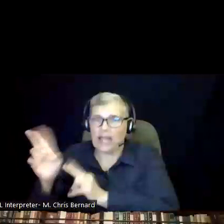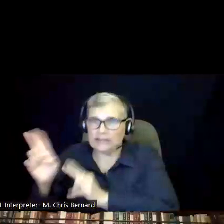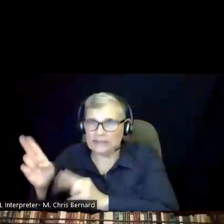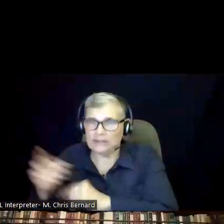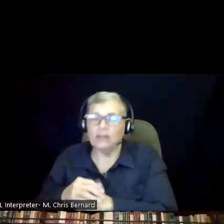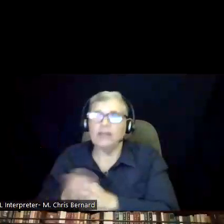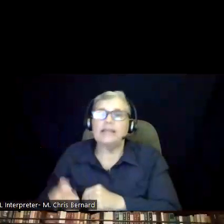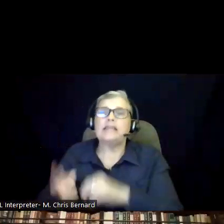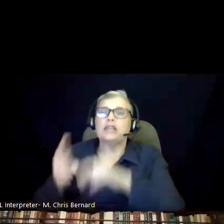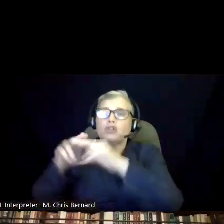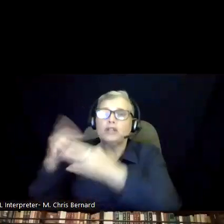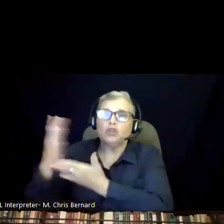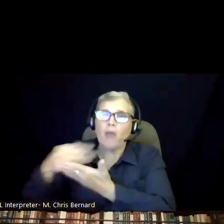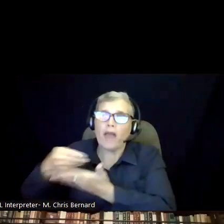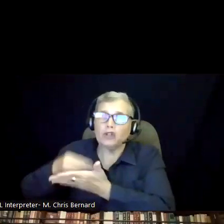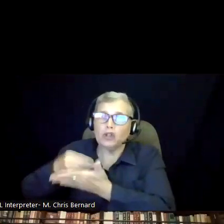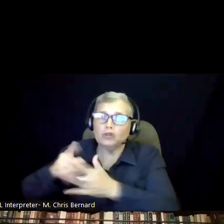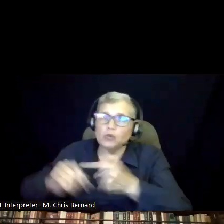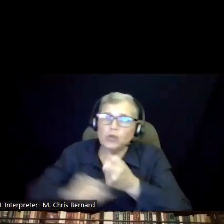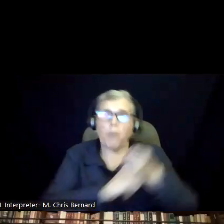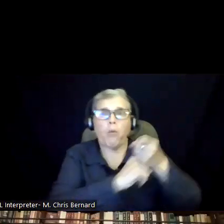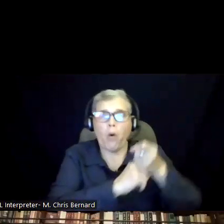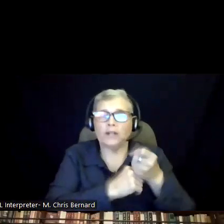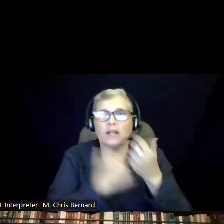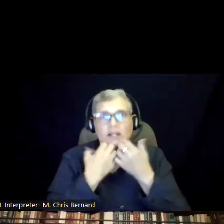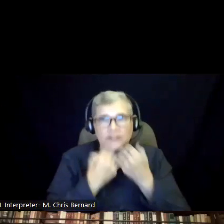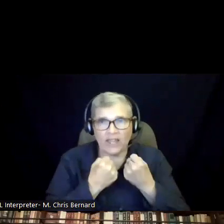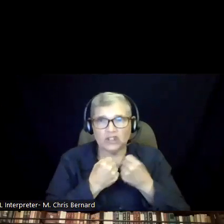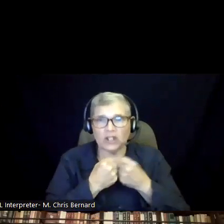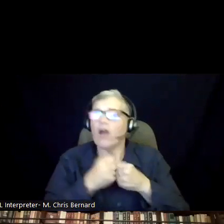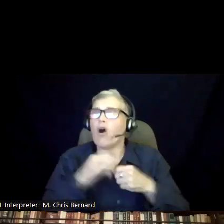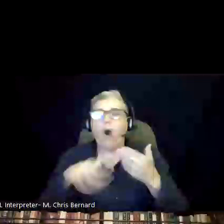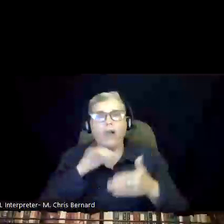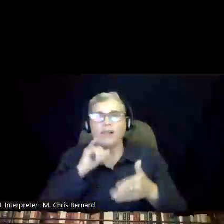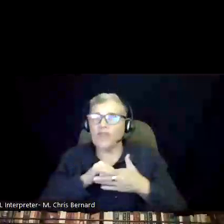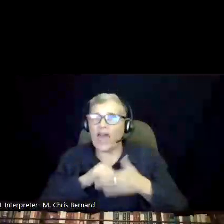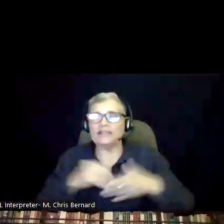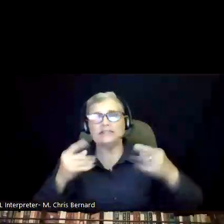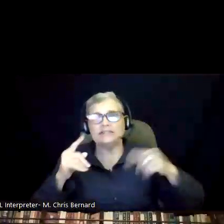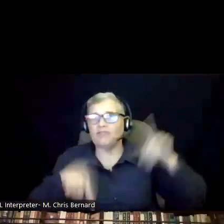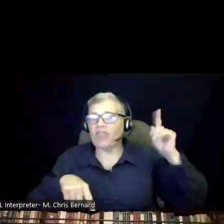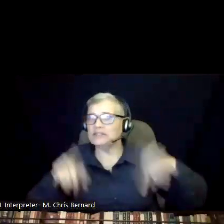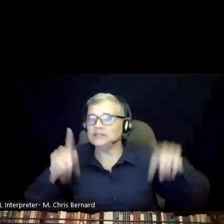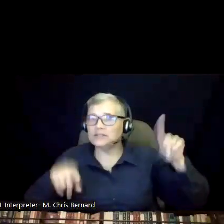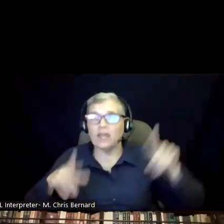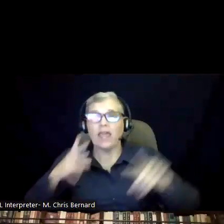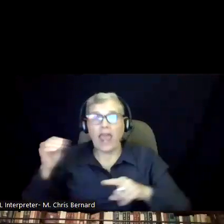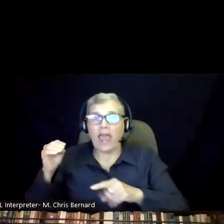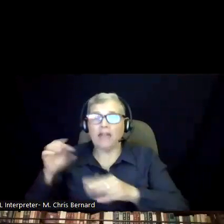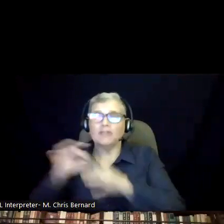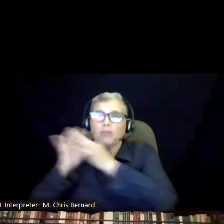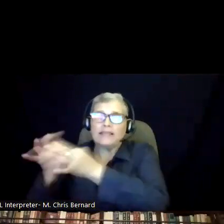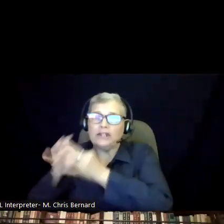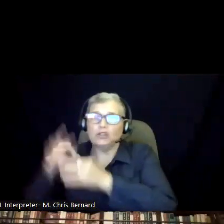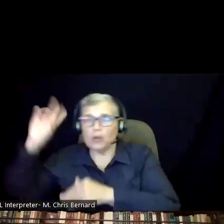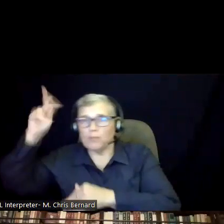for conservation. All of those things exist in flux. All of those things are political decisions. And while it's important to look back